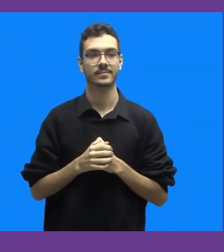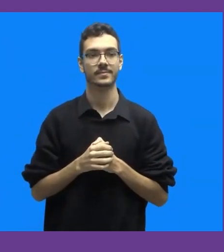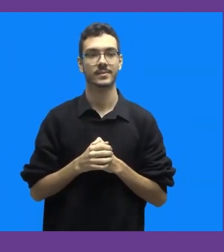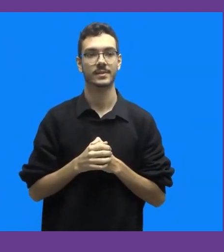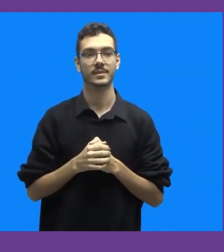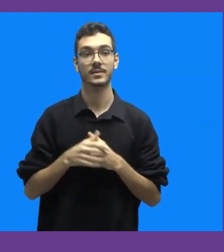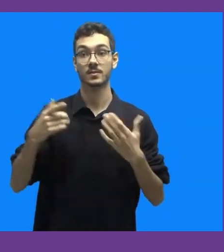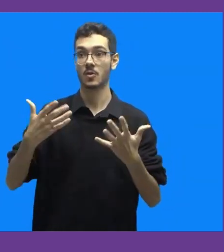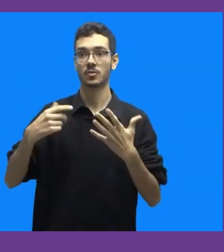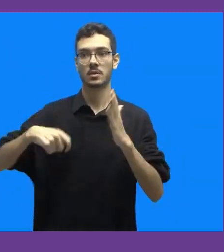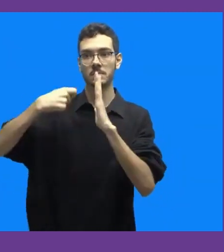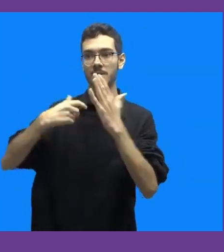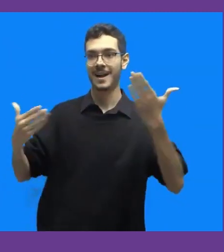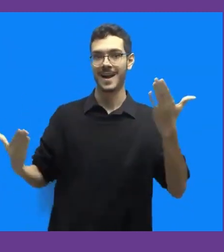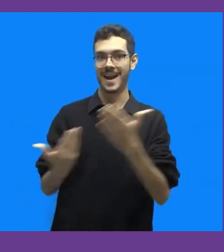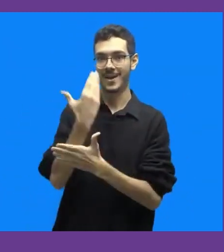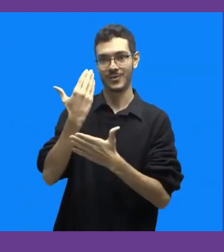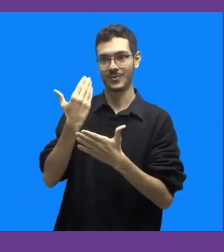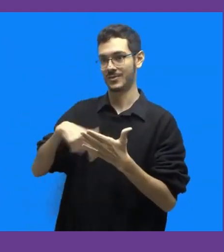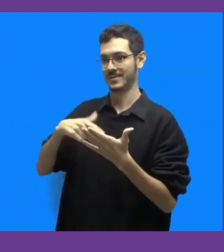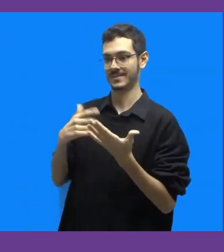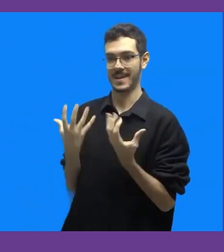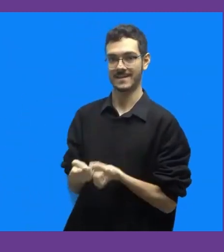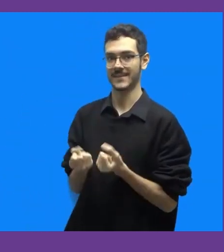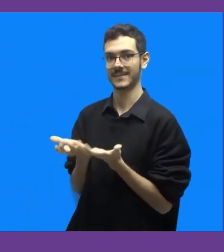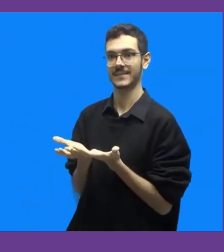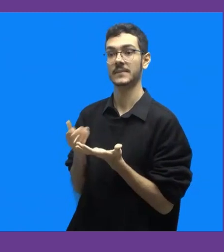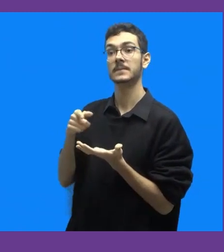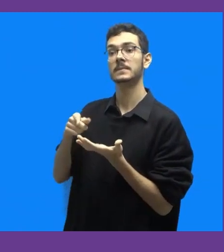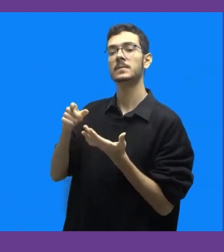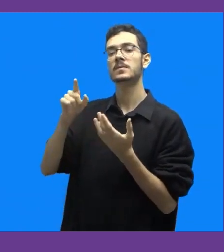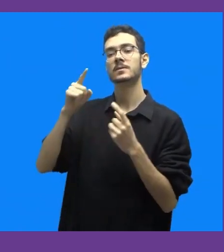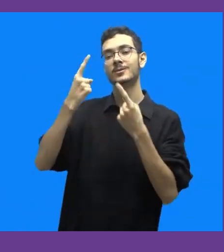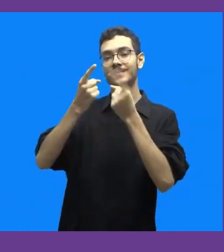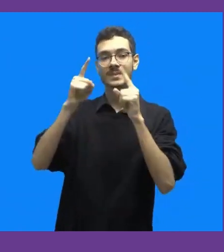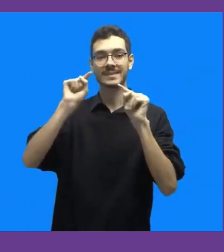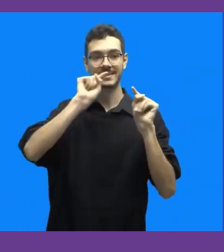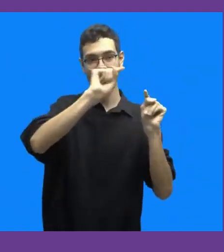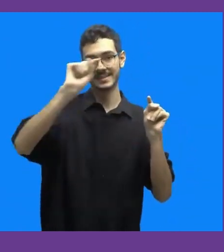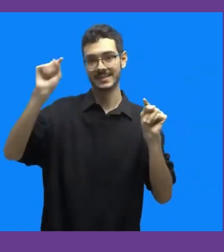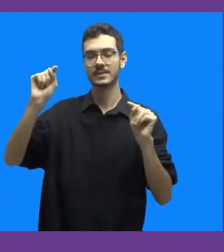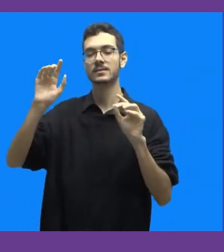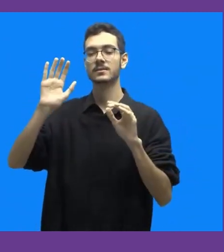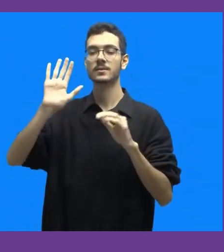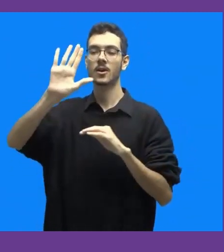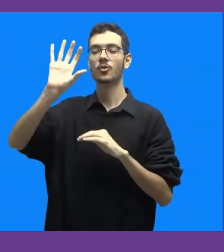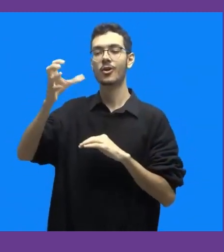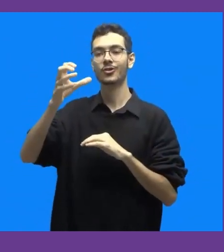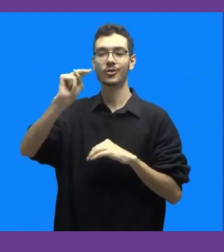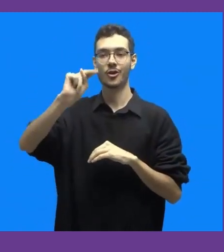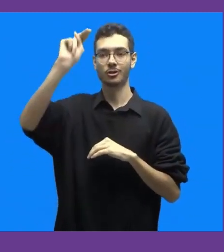involving different universities from the north of the country, which is called Innov North.